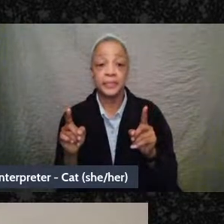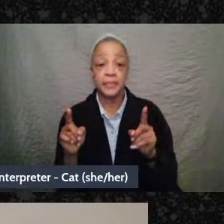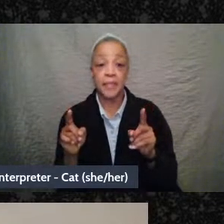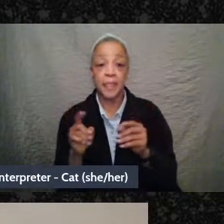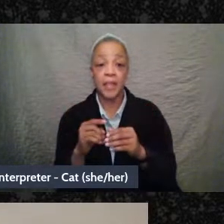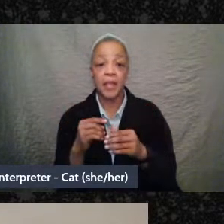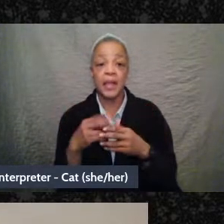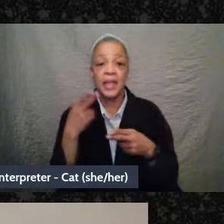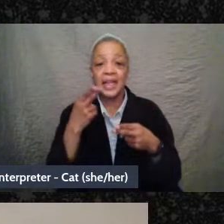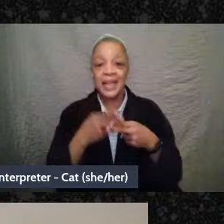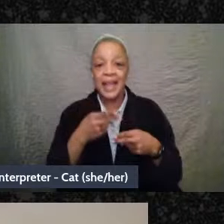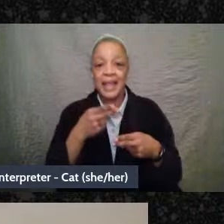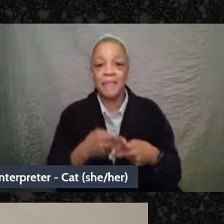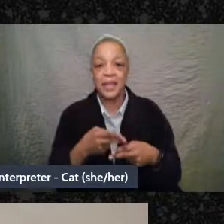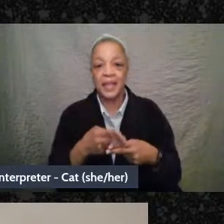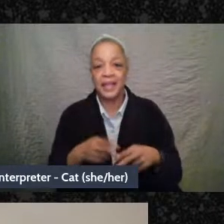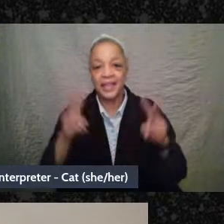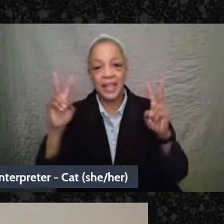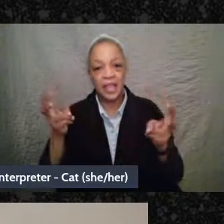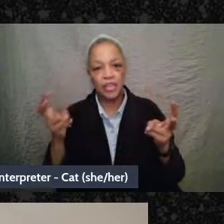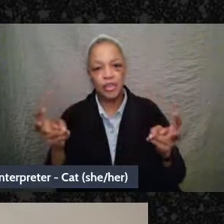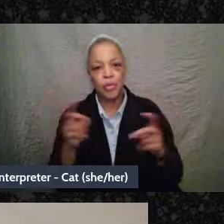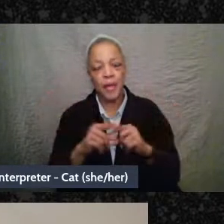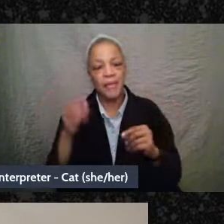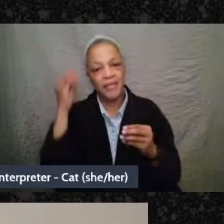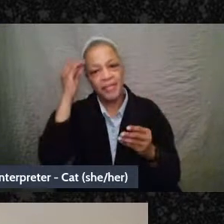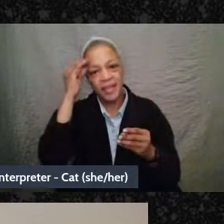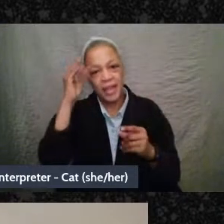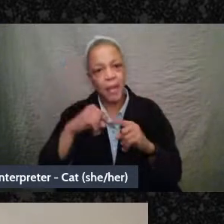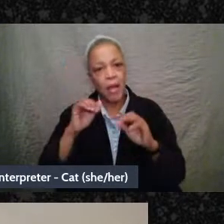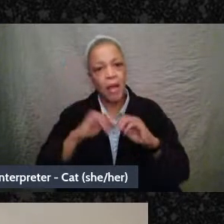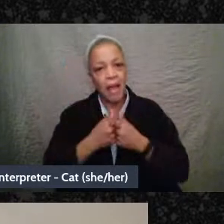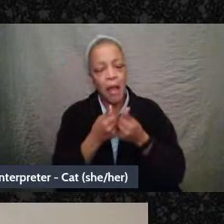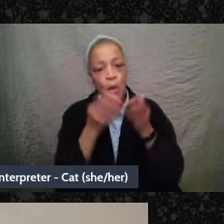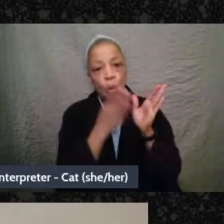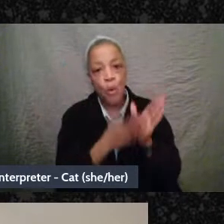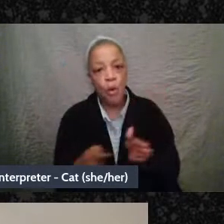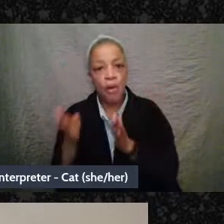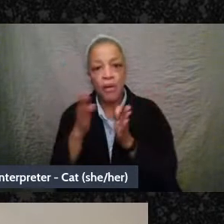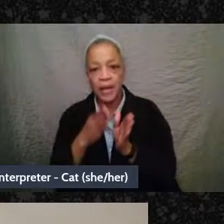sort of naming the issue, but really thinking about how our organizing is